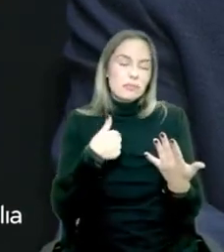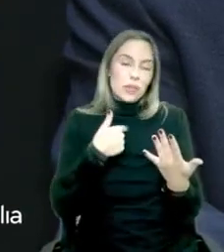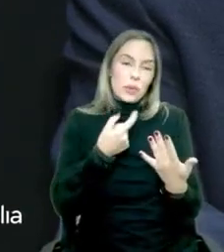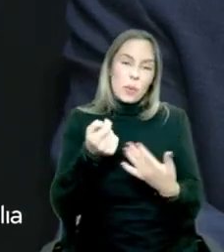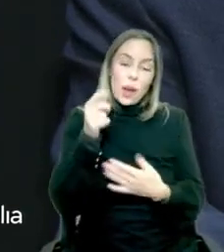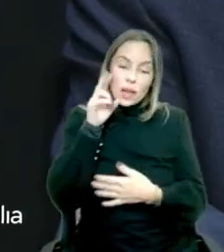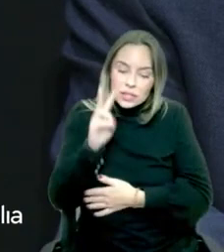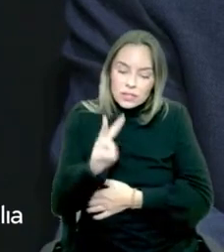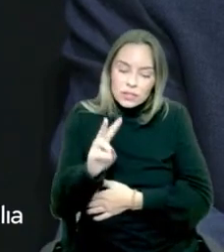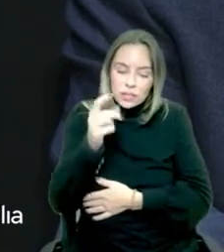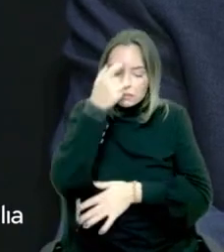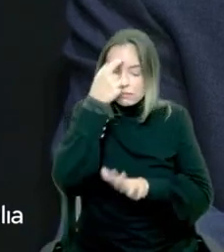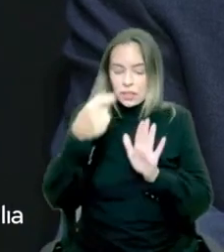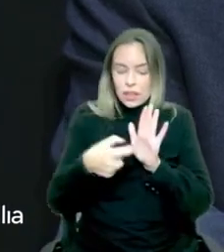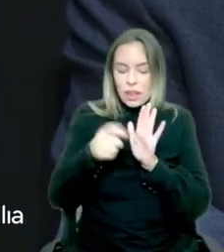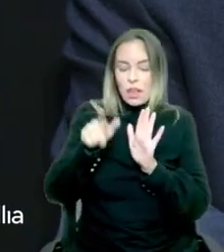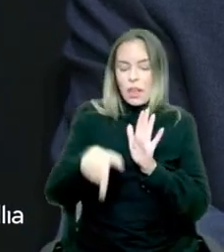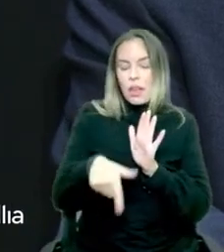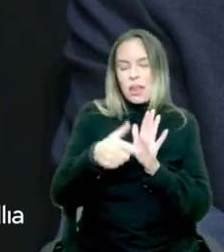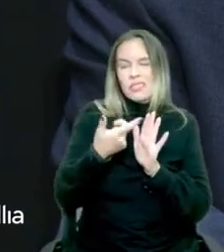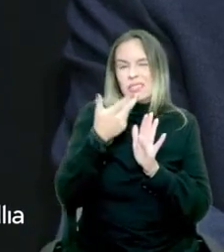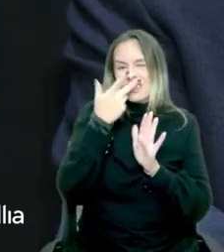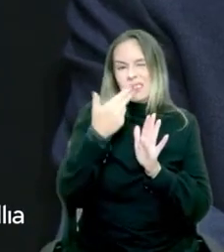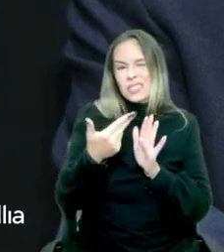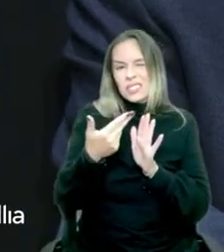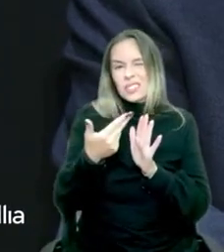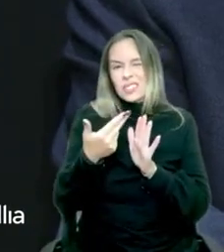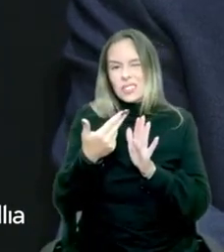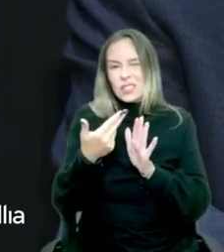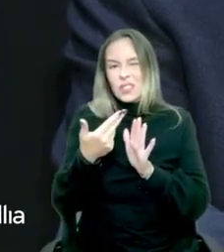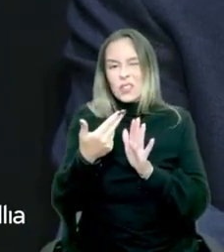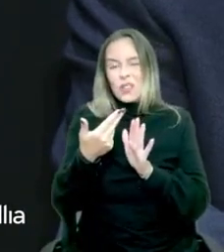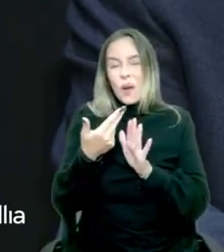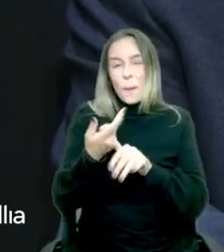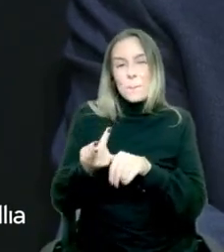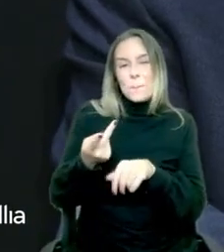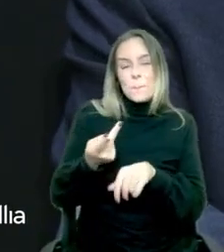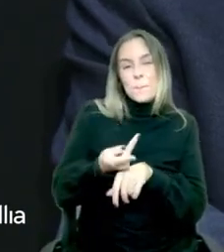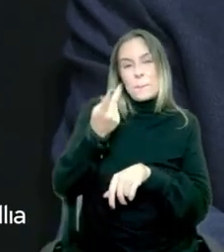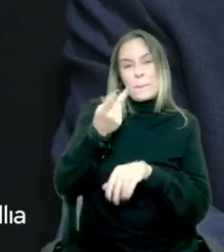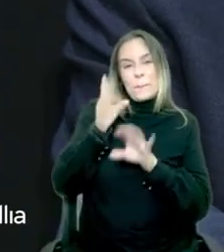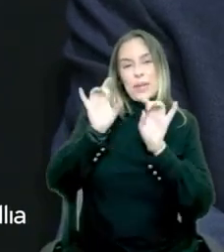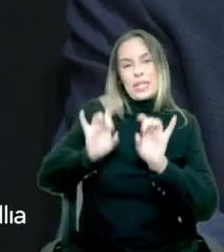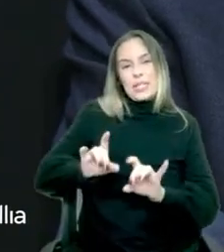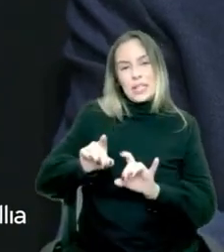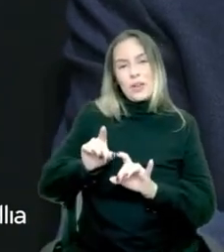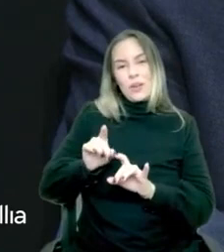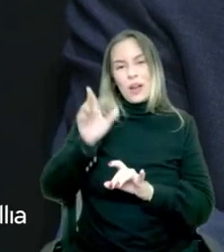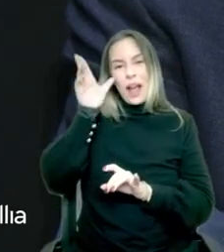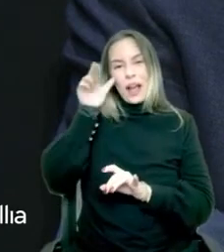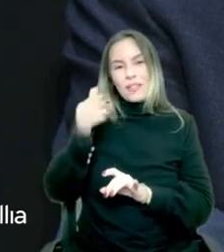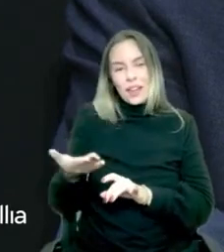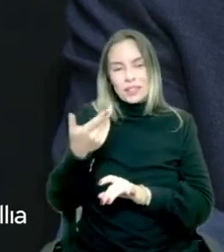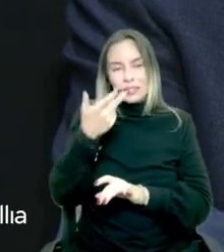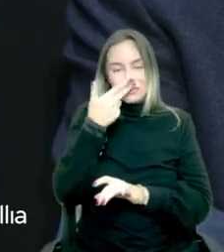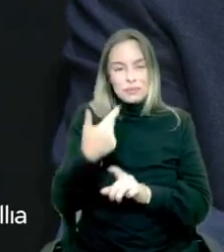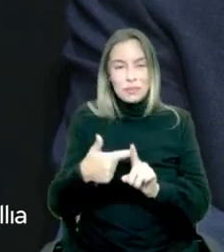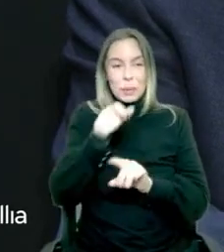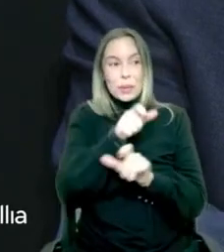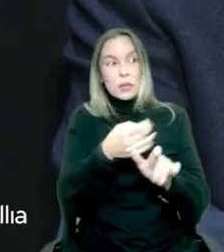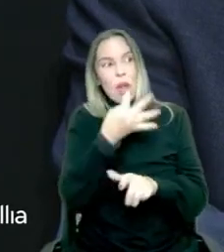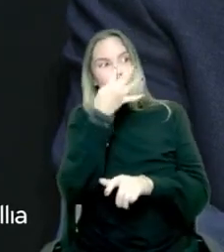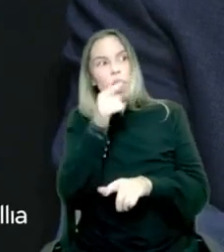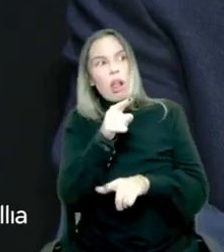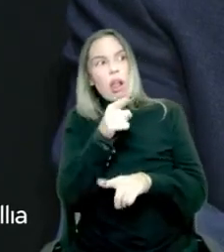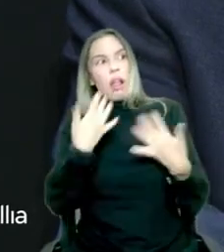little bit of a Trojan horse. And what I mean by that is people are excited about it. And so it's now